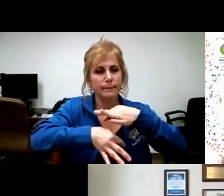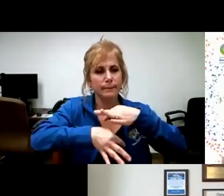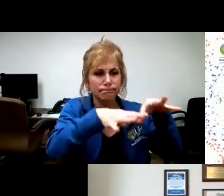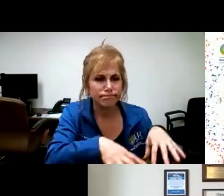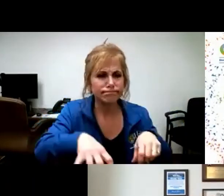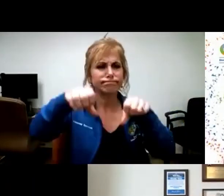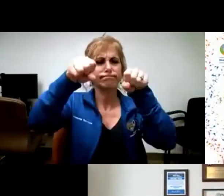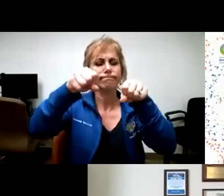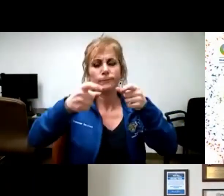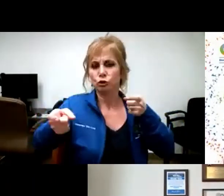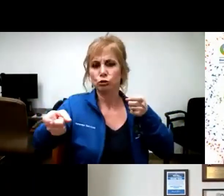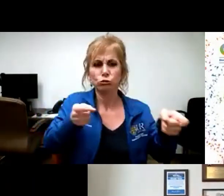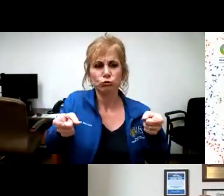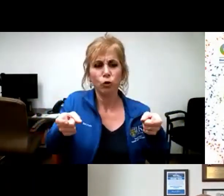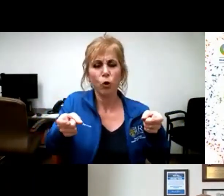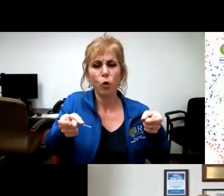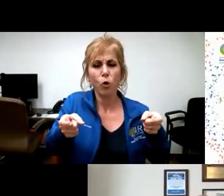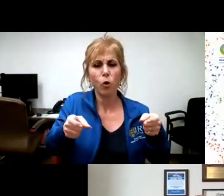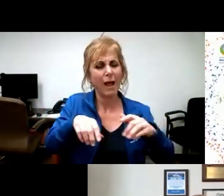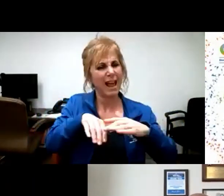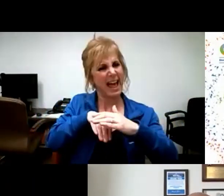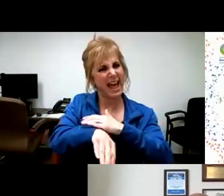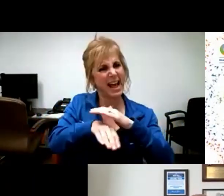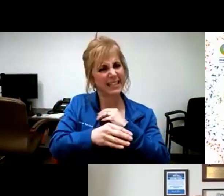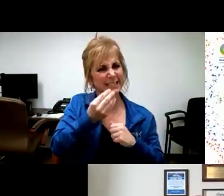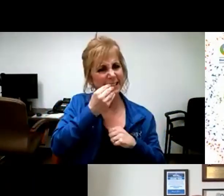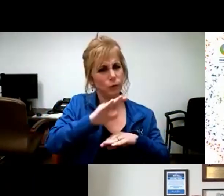question. Thanks, Reverend Johnson.